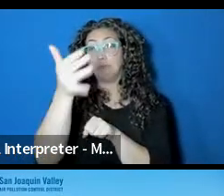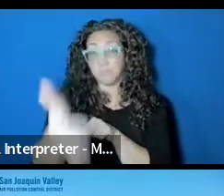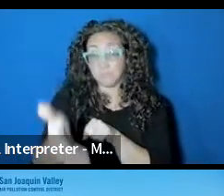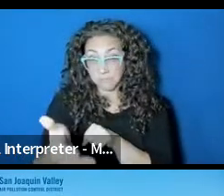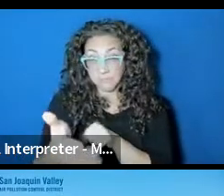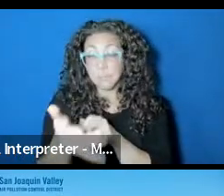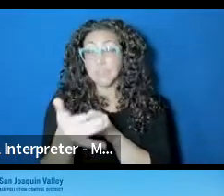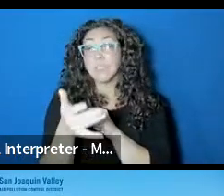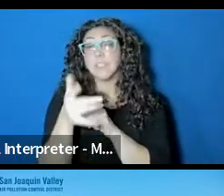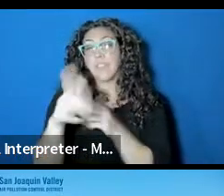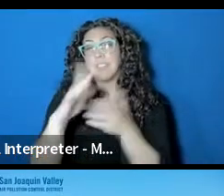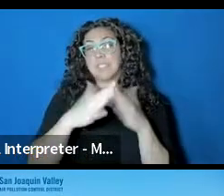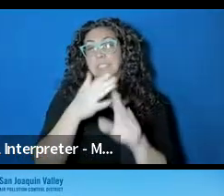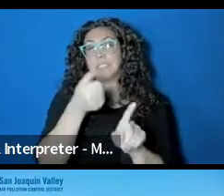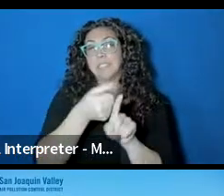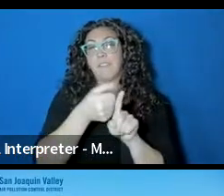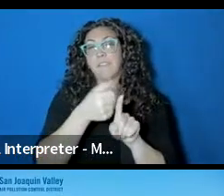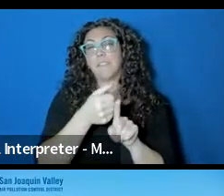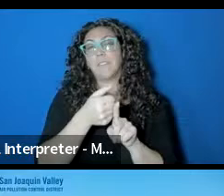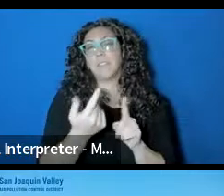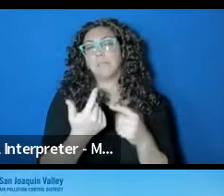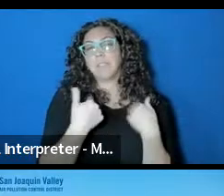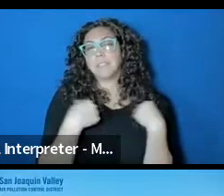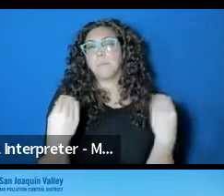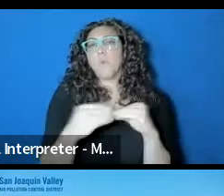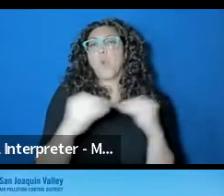own capacity to do more like